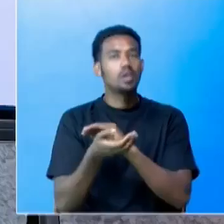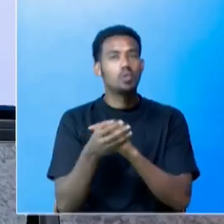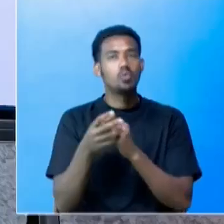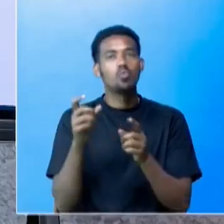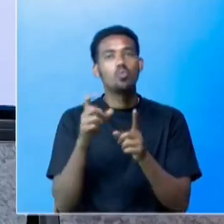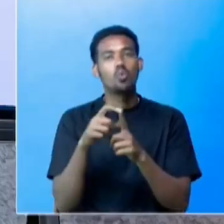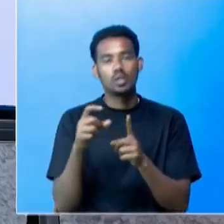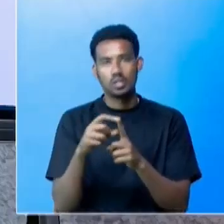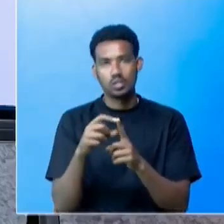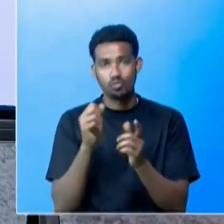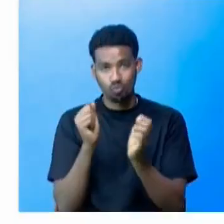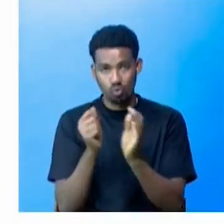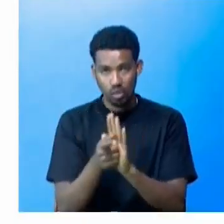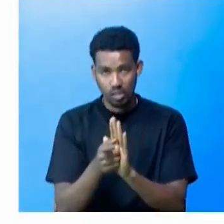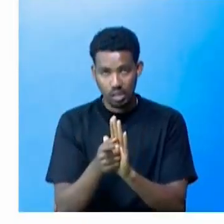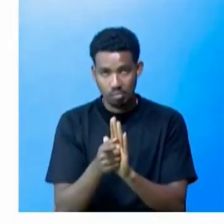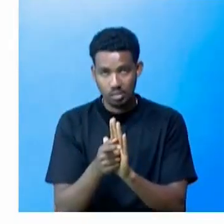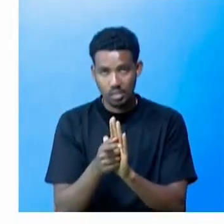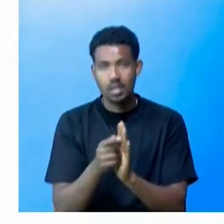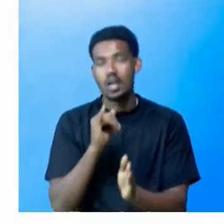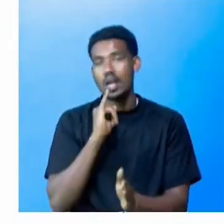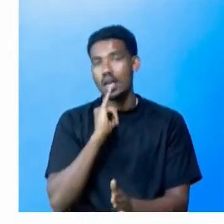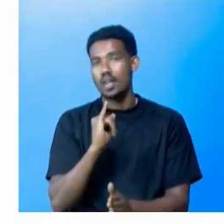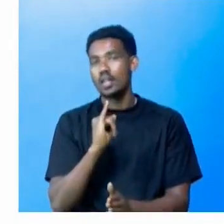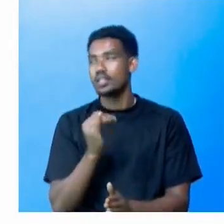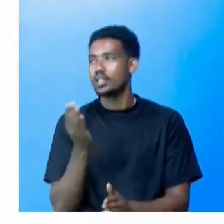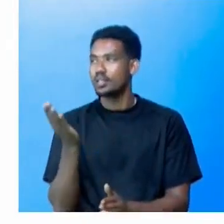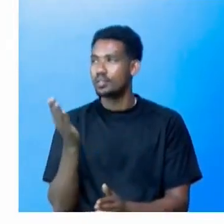words. For example, here is,